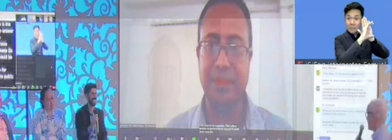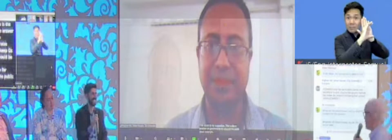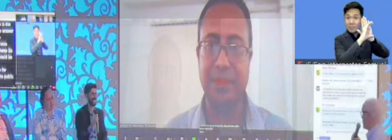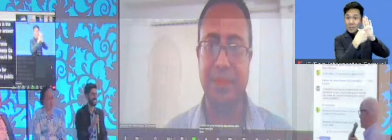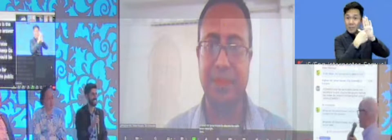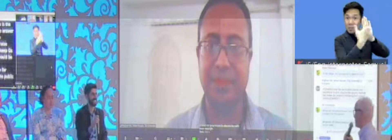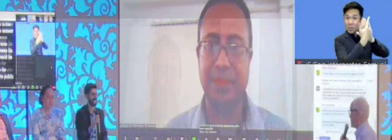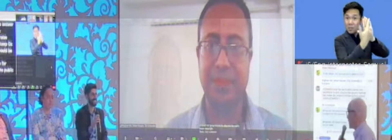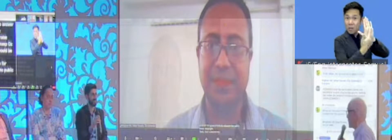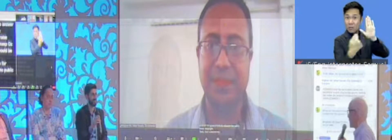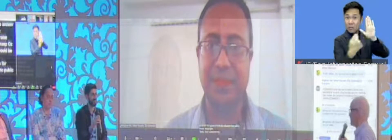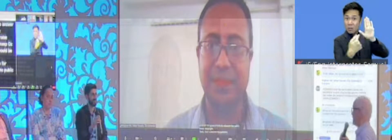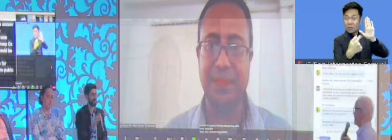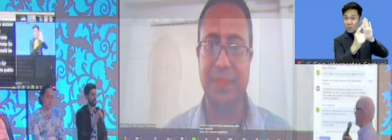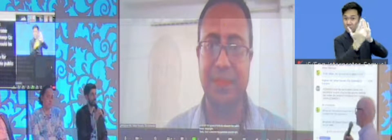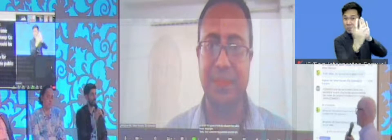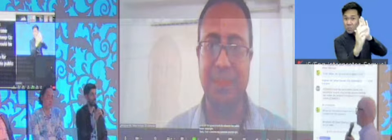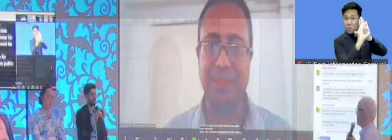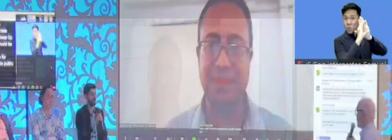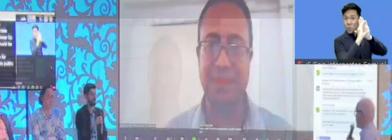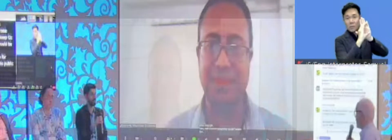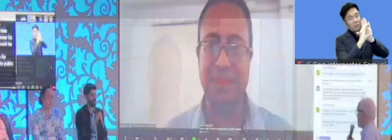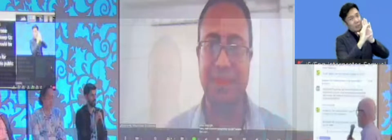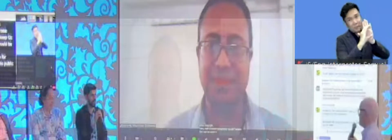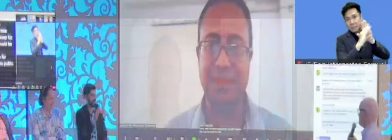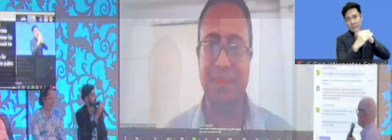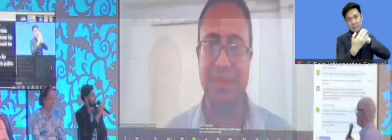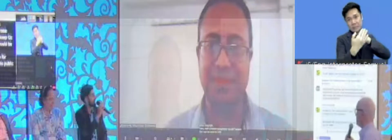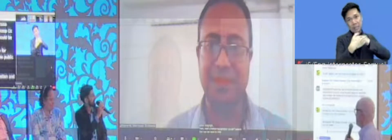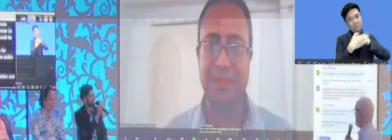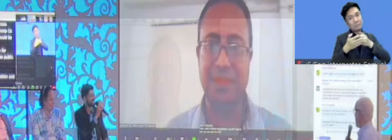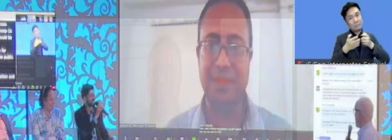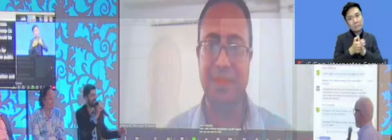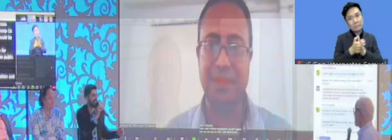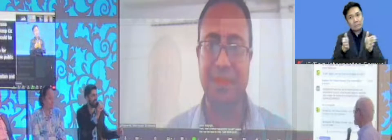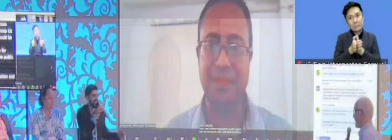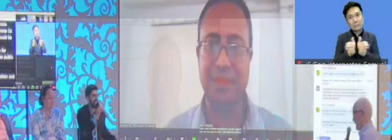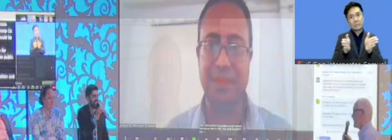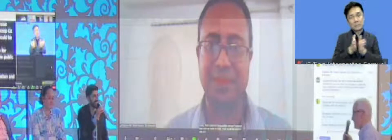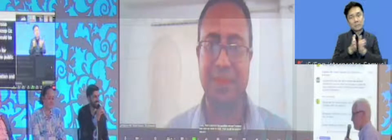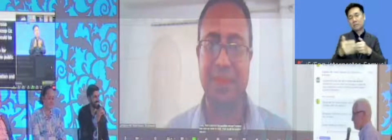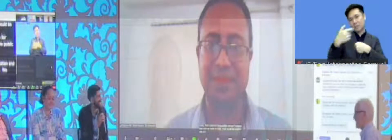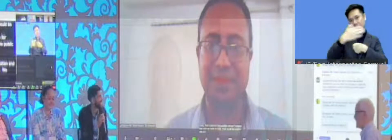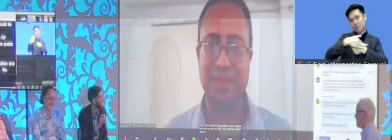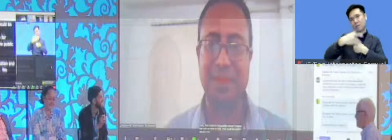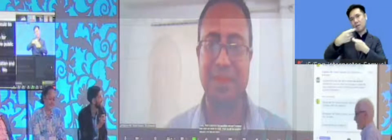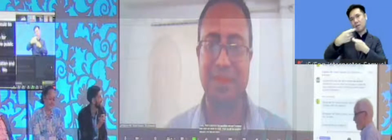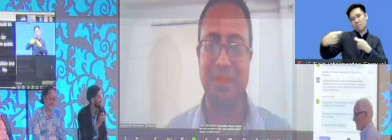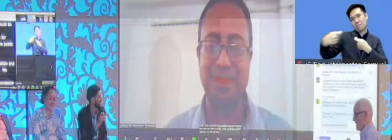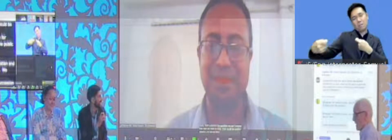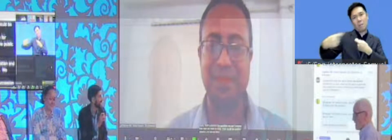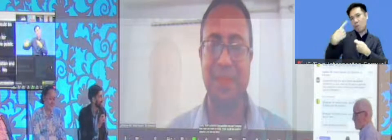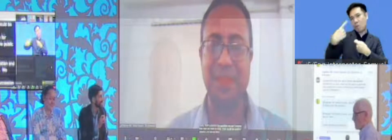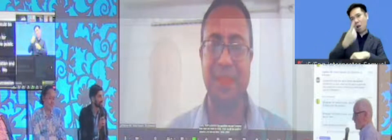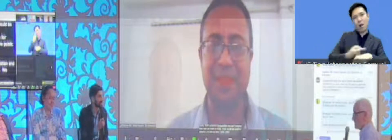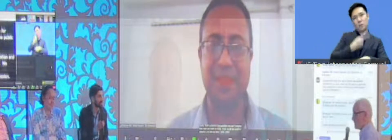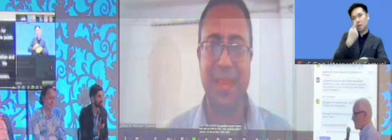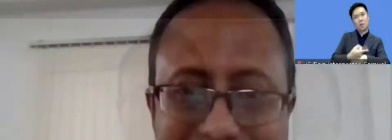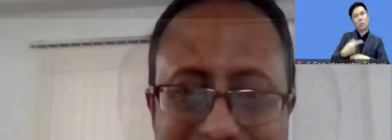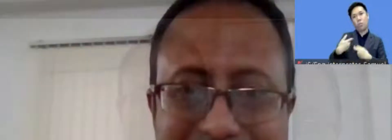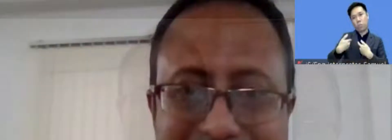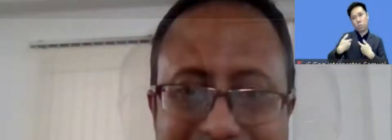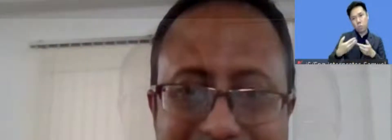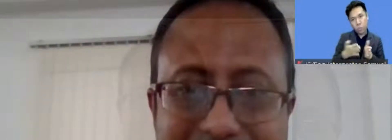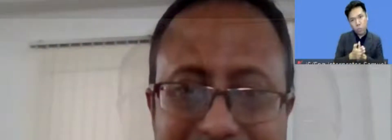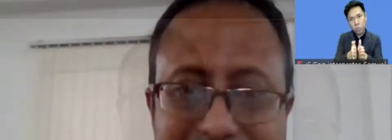That's another big question. We can't answer that now. We have no time. Yeah, that would be another session. We had it an hour. Yeah. We need to